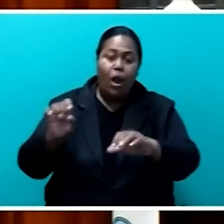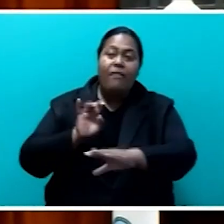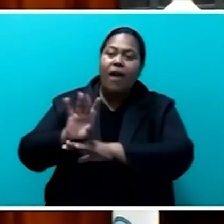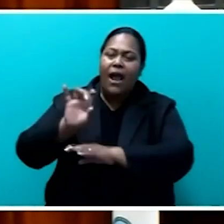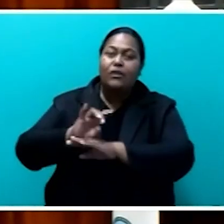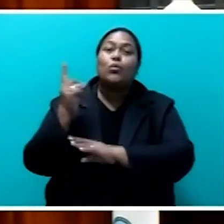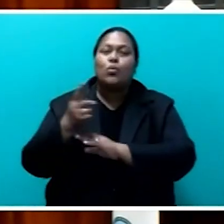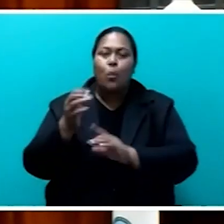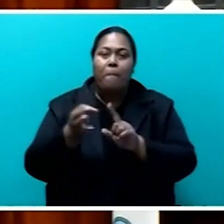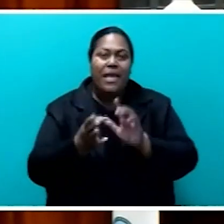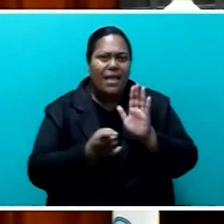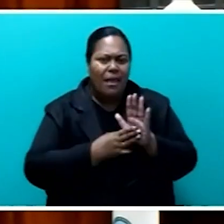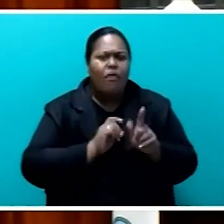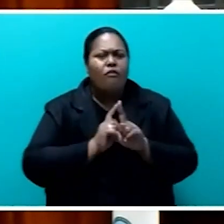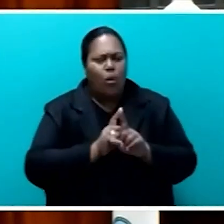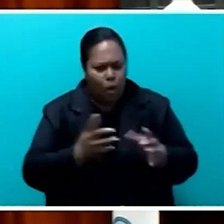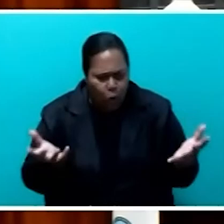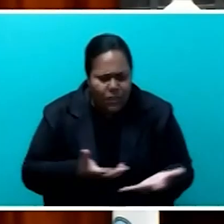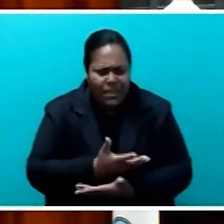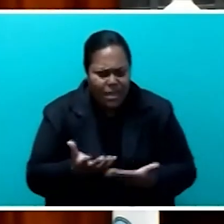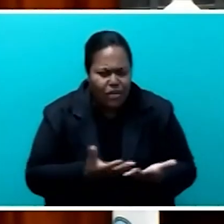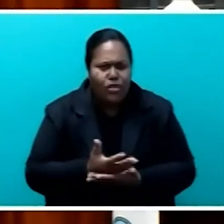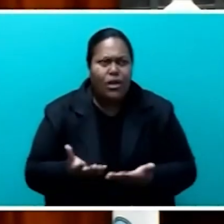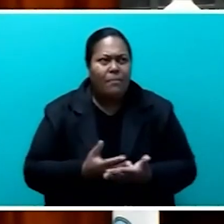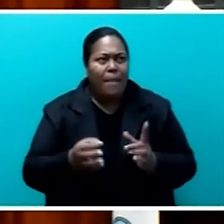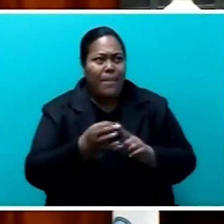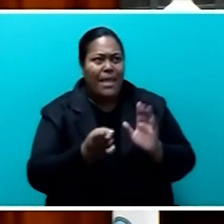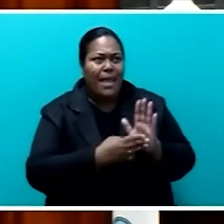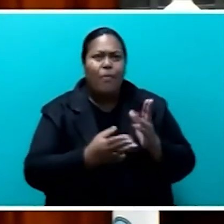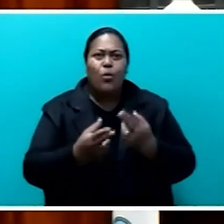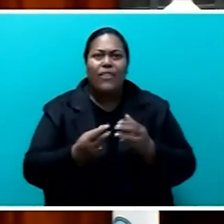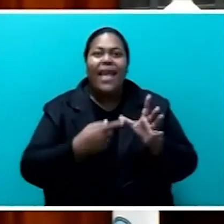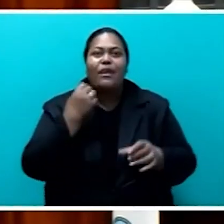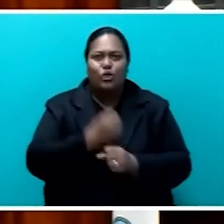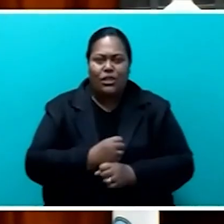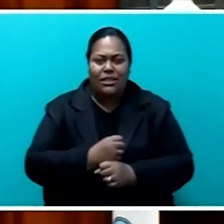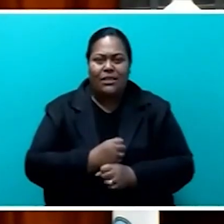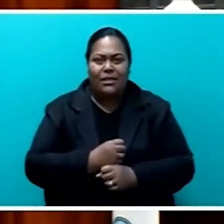Minister following consultations by the Prime Minister with the Attorney General.